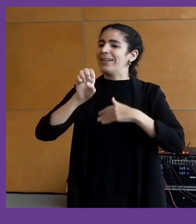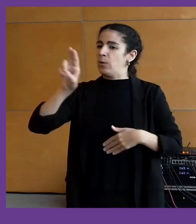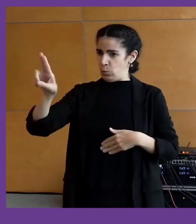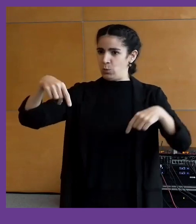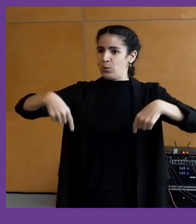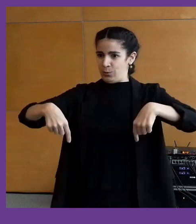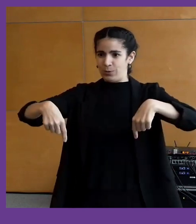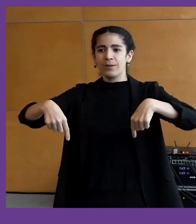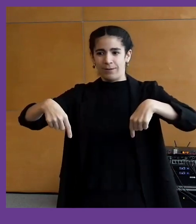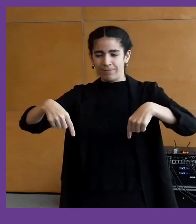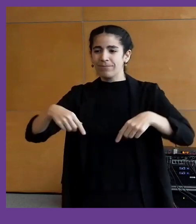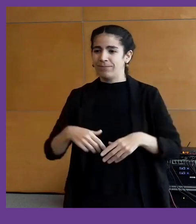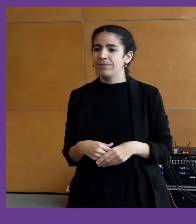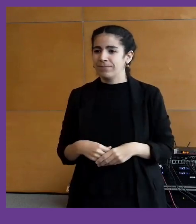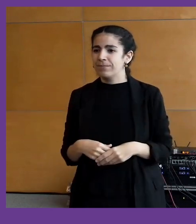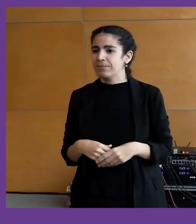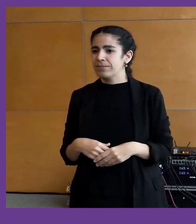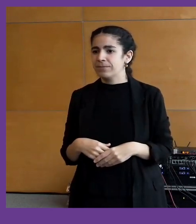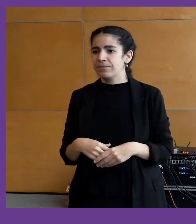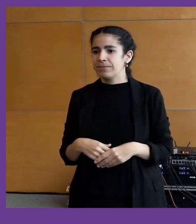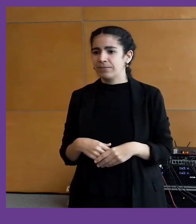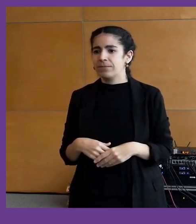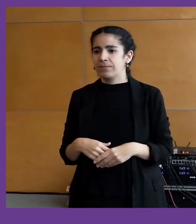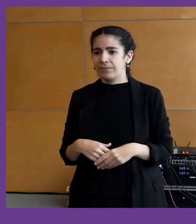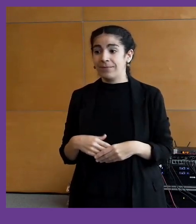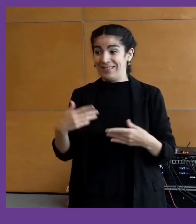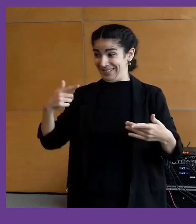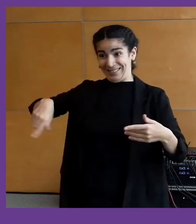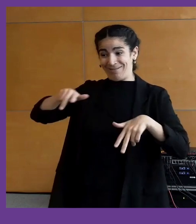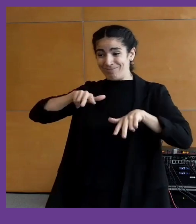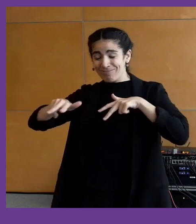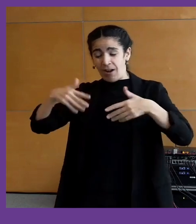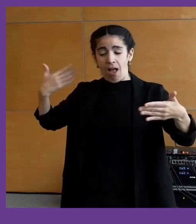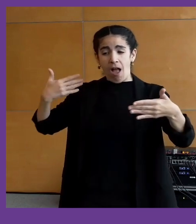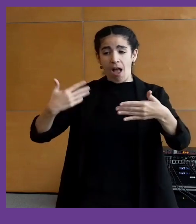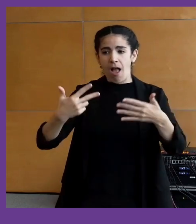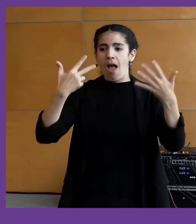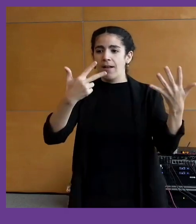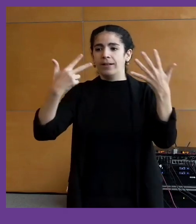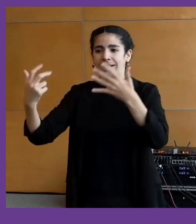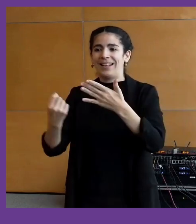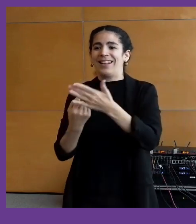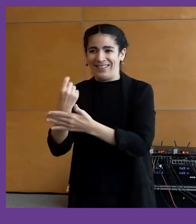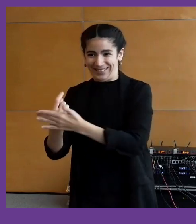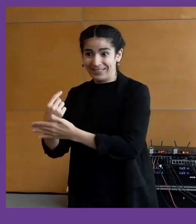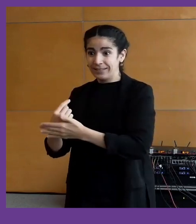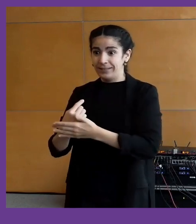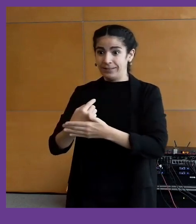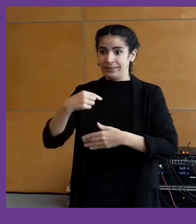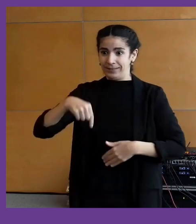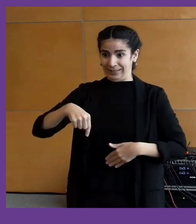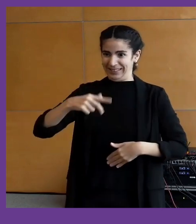the third year of Accessible EU, but maybe some of you don't know what